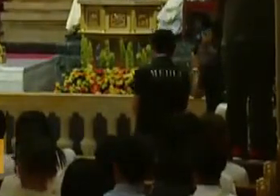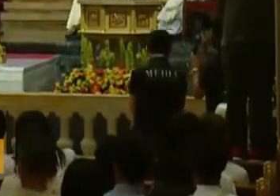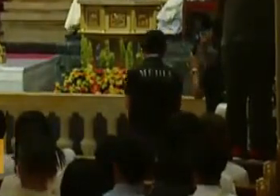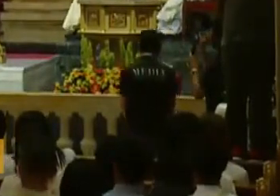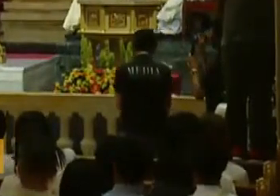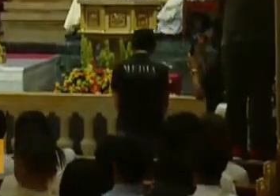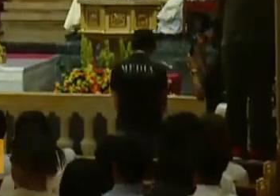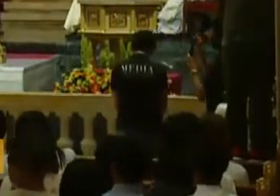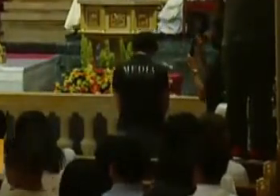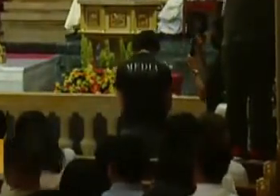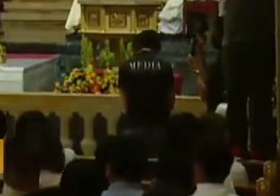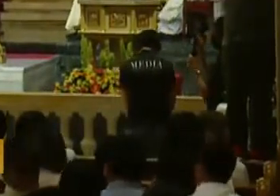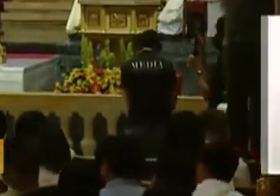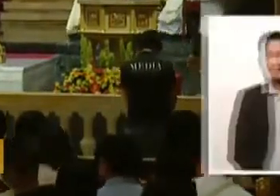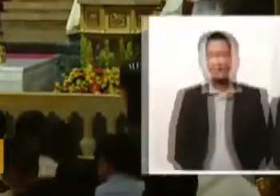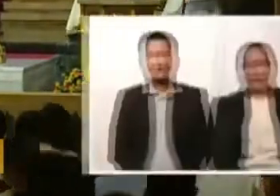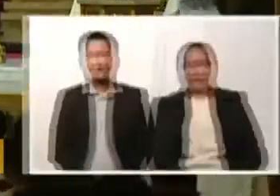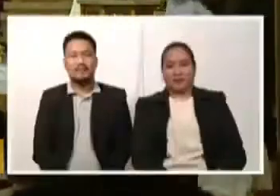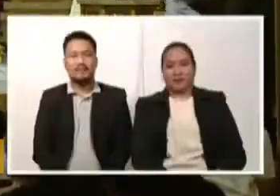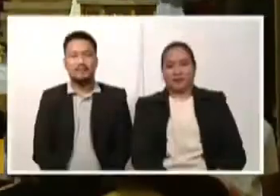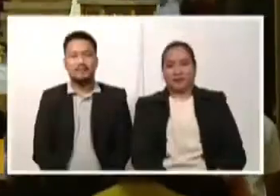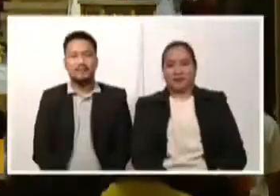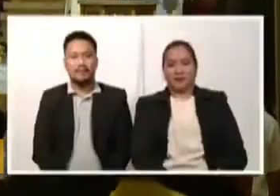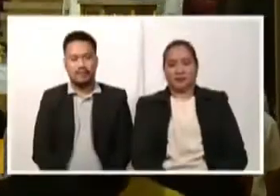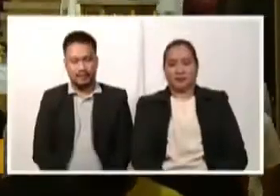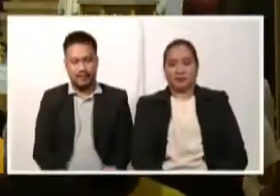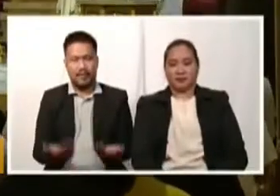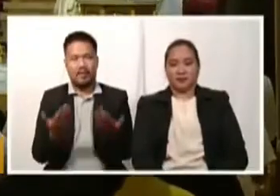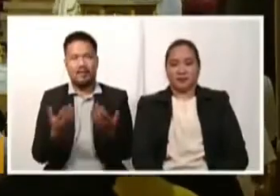Please all stand.